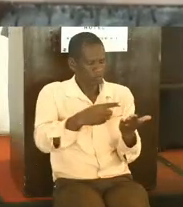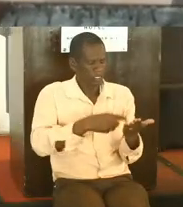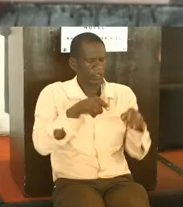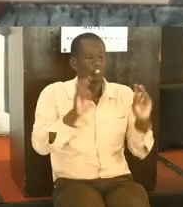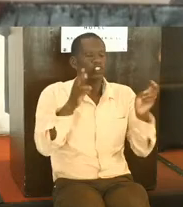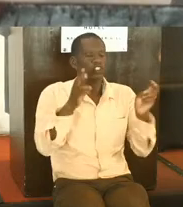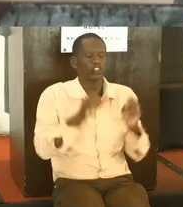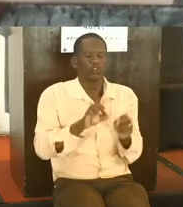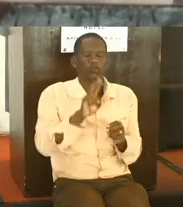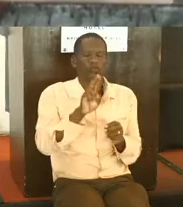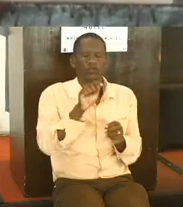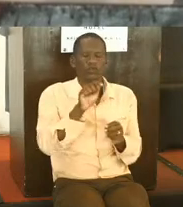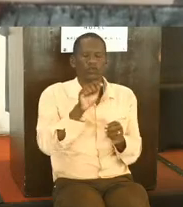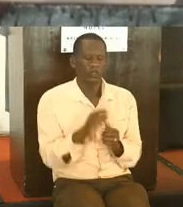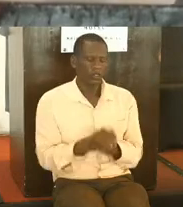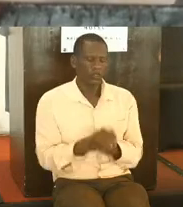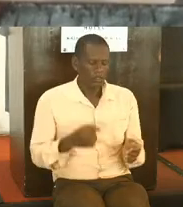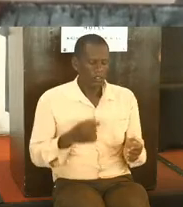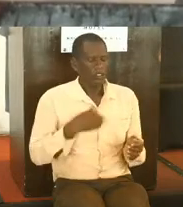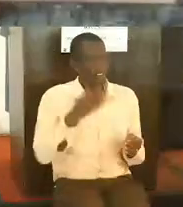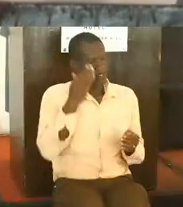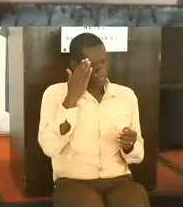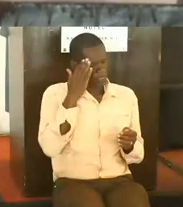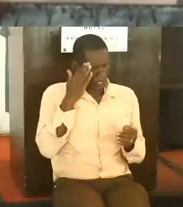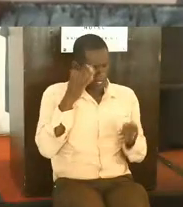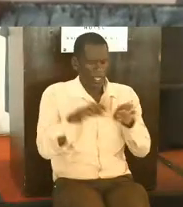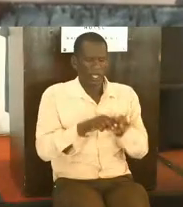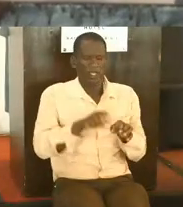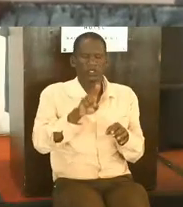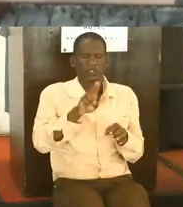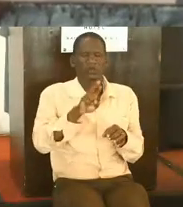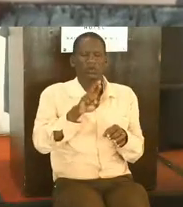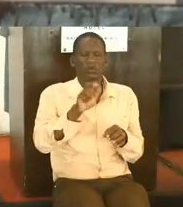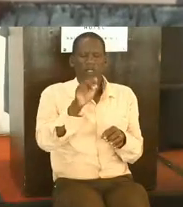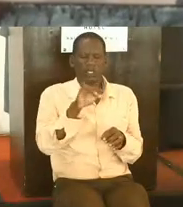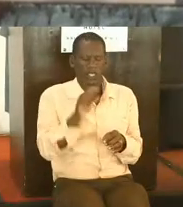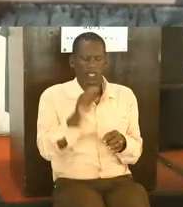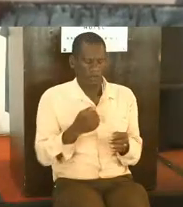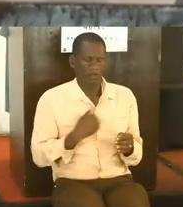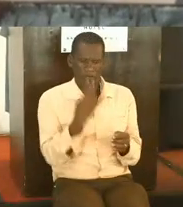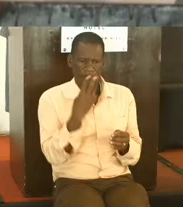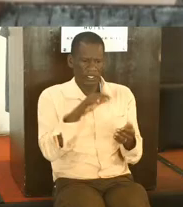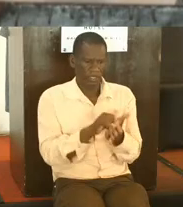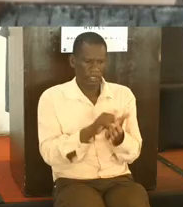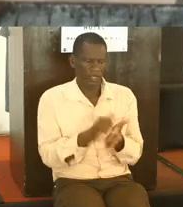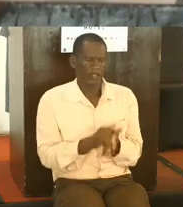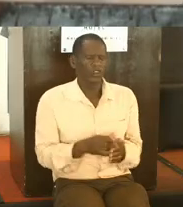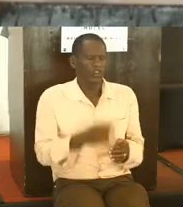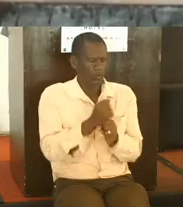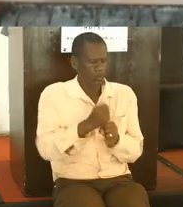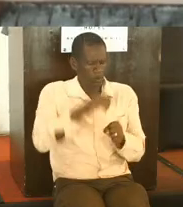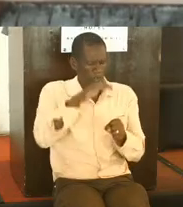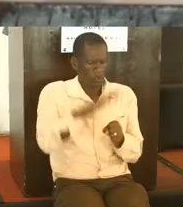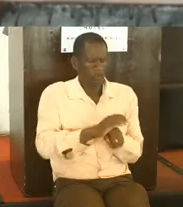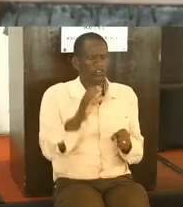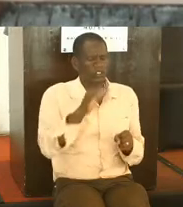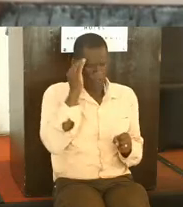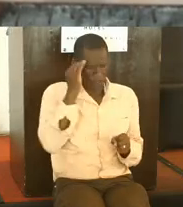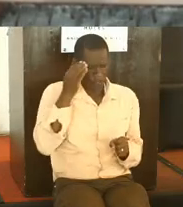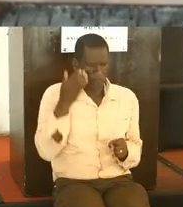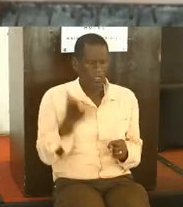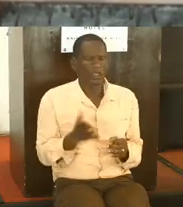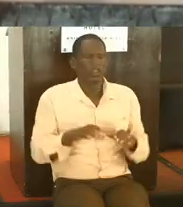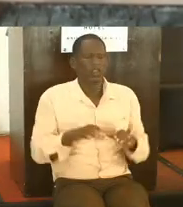this issue of utu I think Azure we have seen that we do a lot of civic education